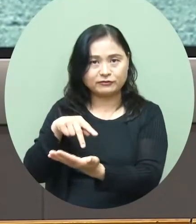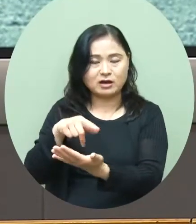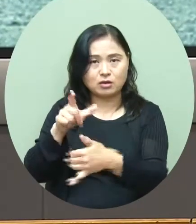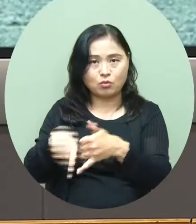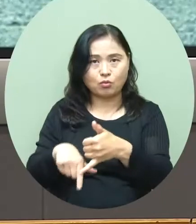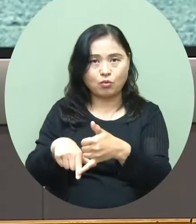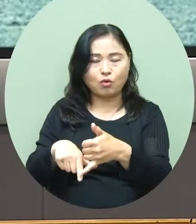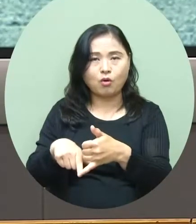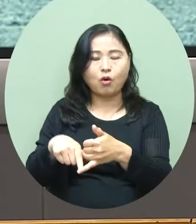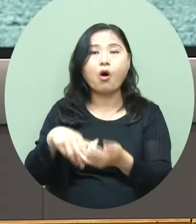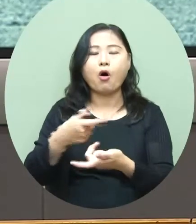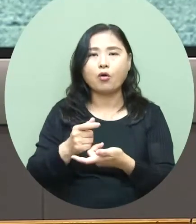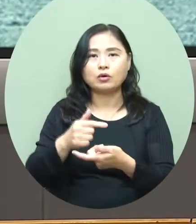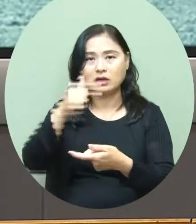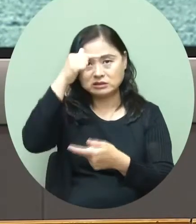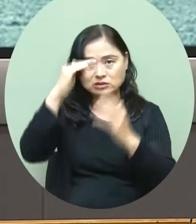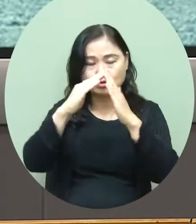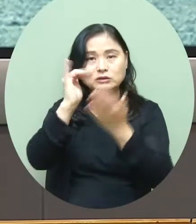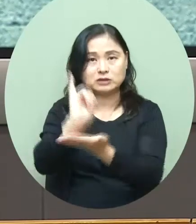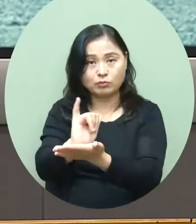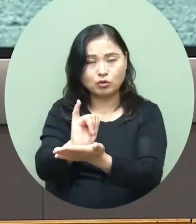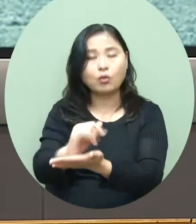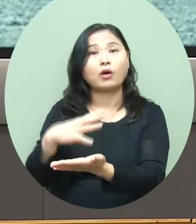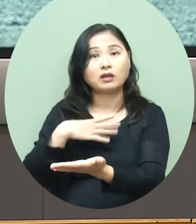We looked at the information from the hospital authority.